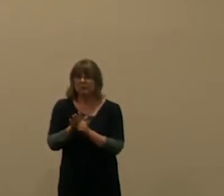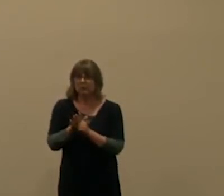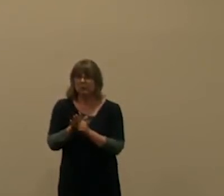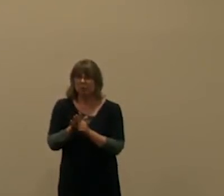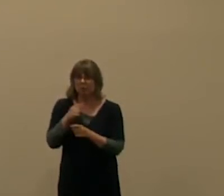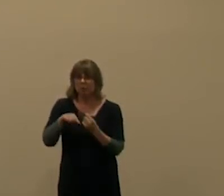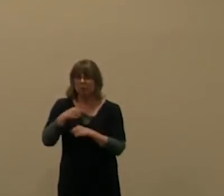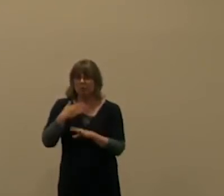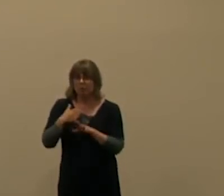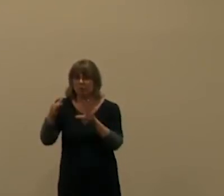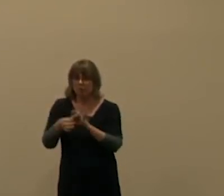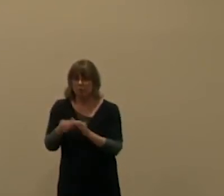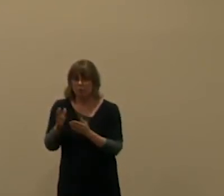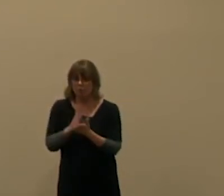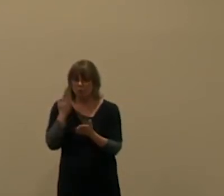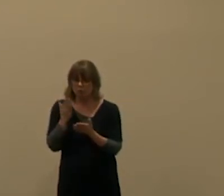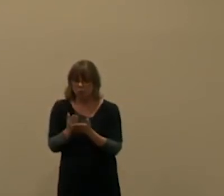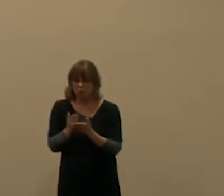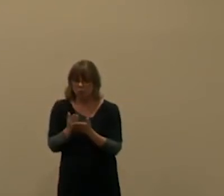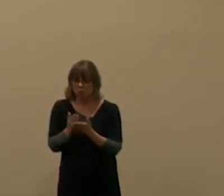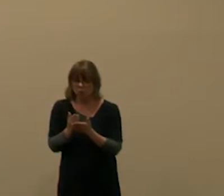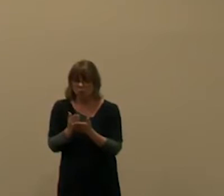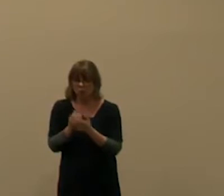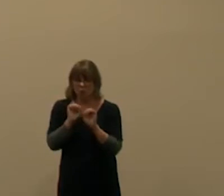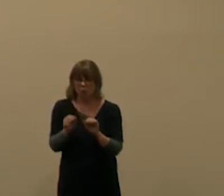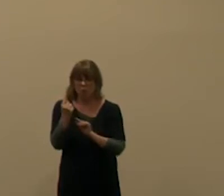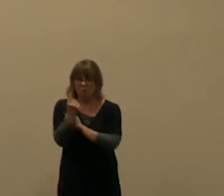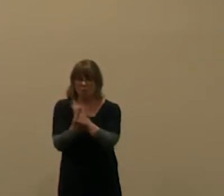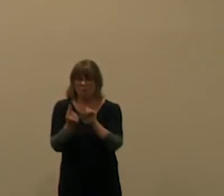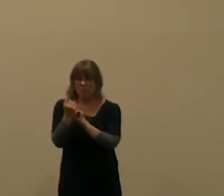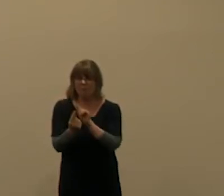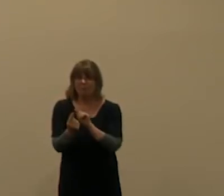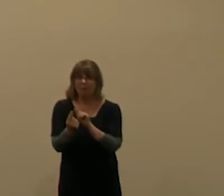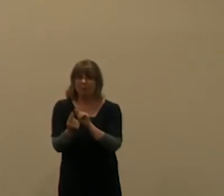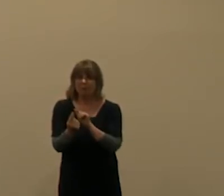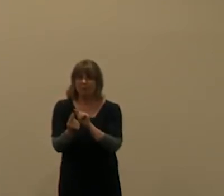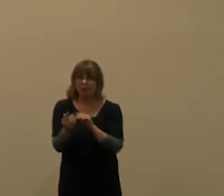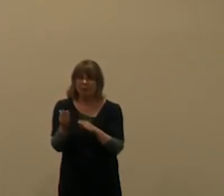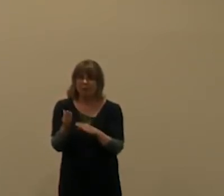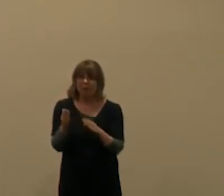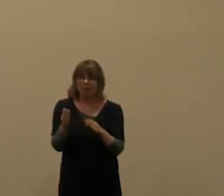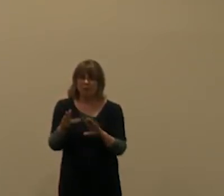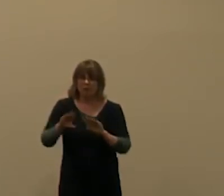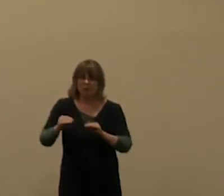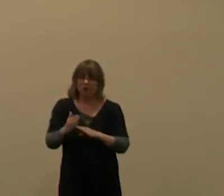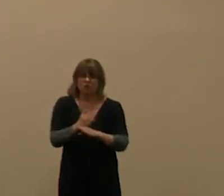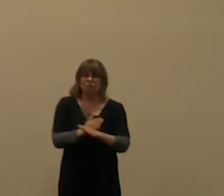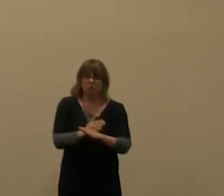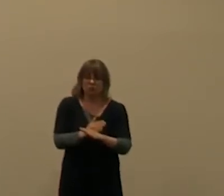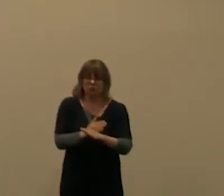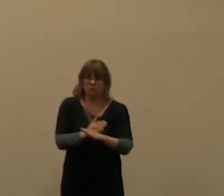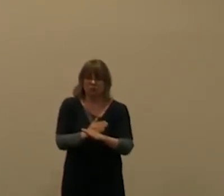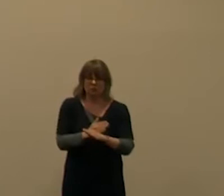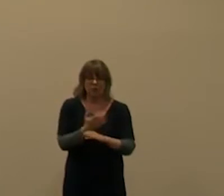working from home is to make sure that your meetings end a little shorter. Because I've got meetings from 9